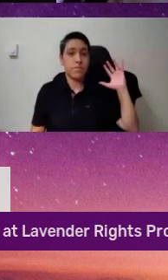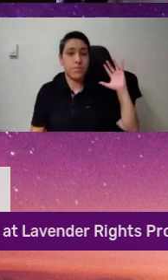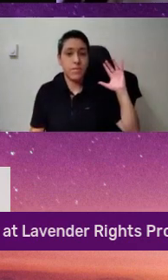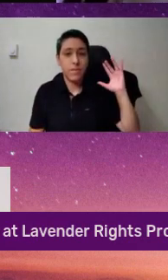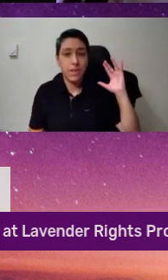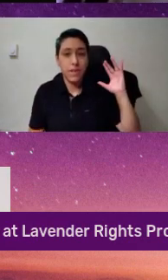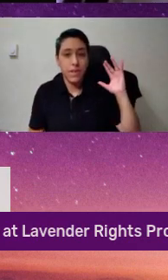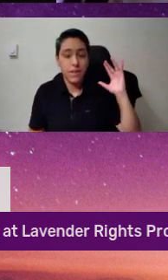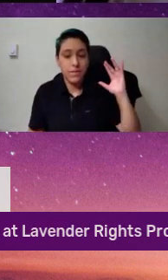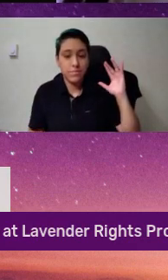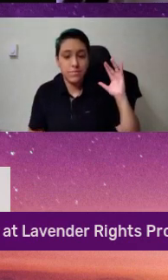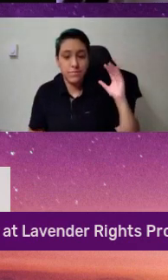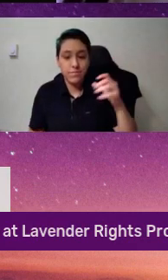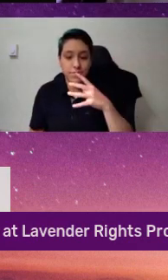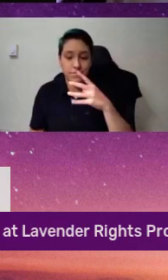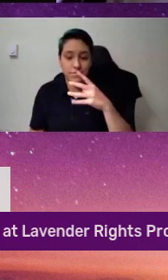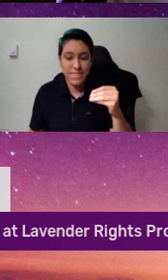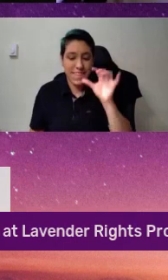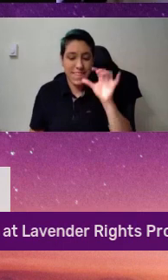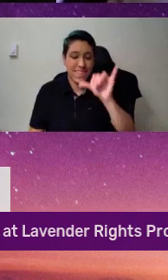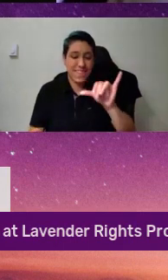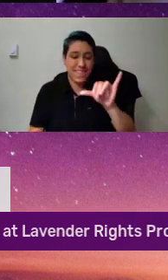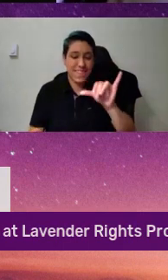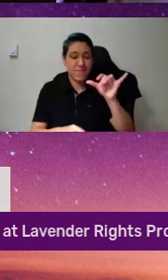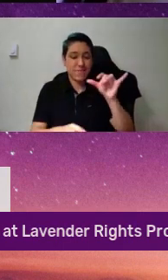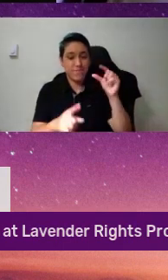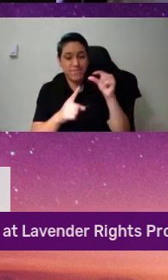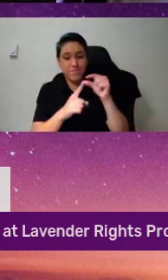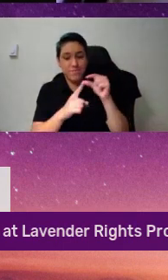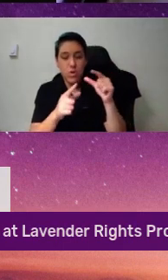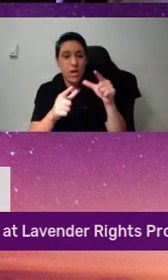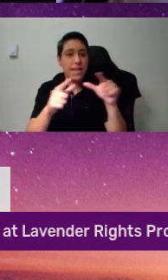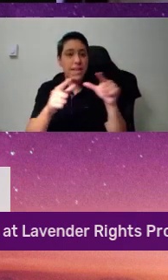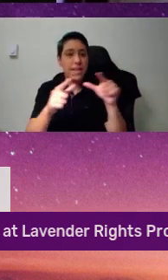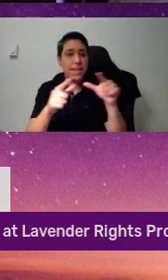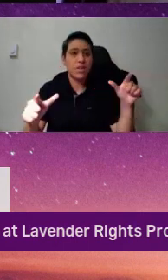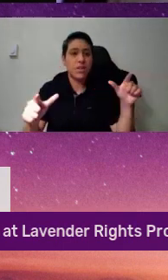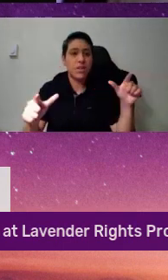of history. It leaves out a lot of, unchecked